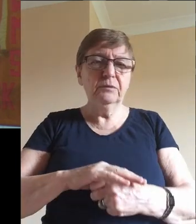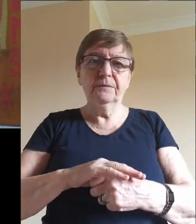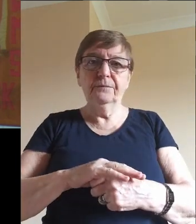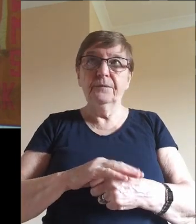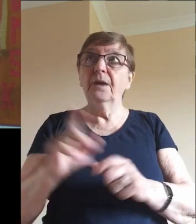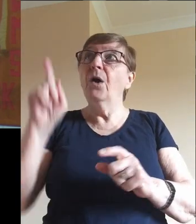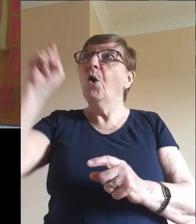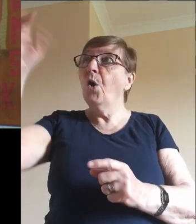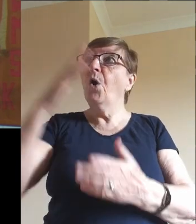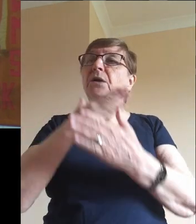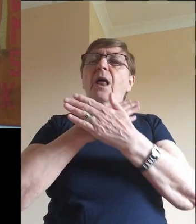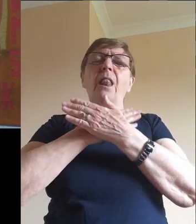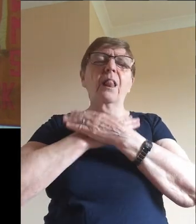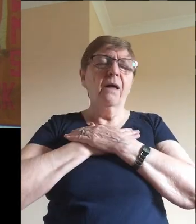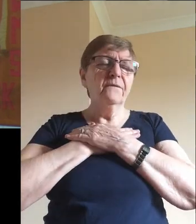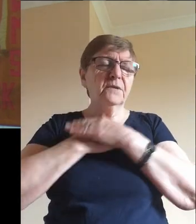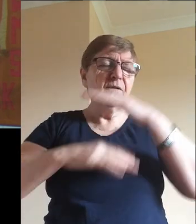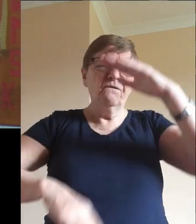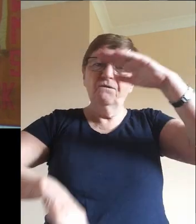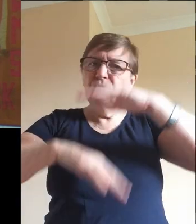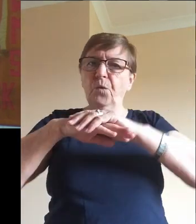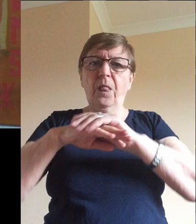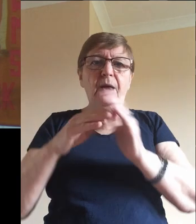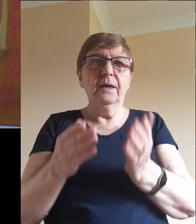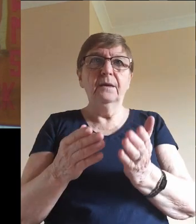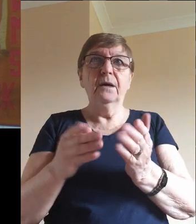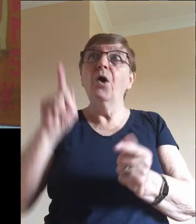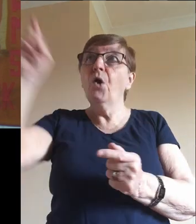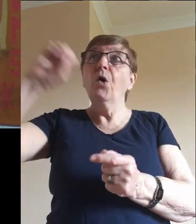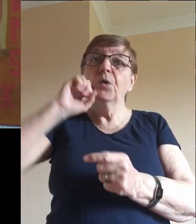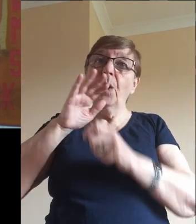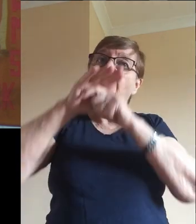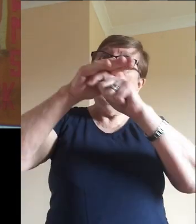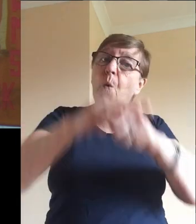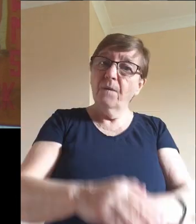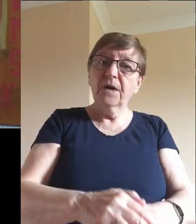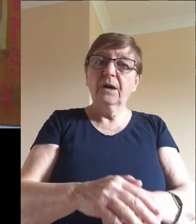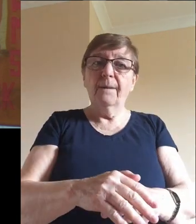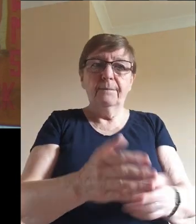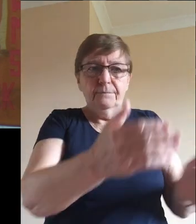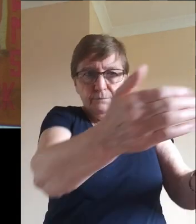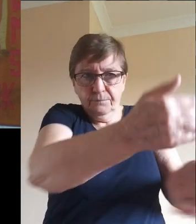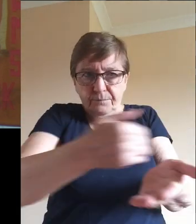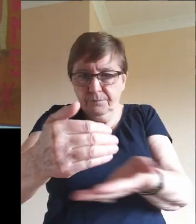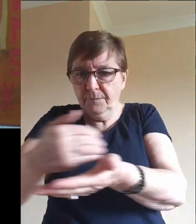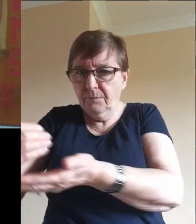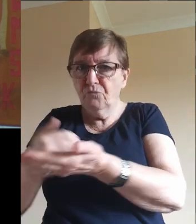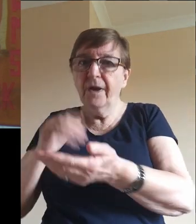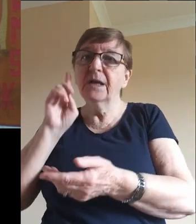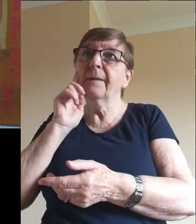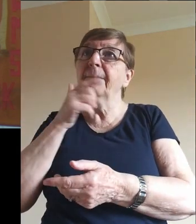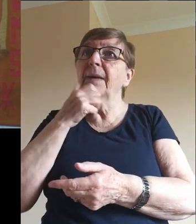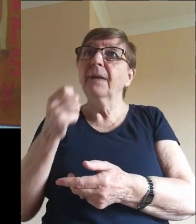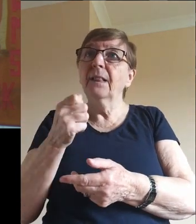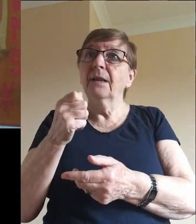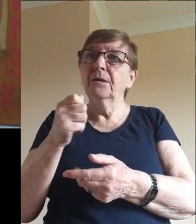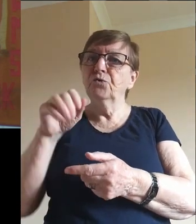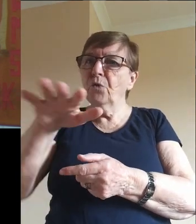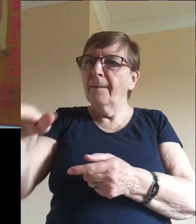God loves totally. And God will overcome and bring his people, his servants, to a place of